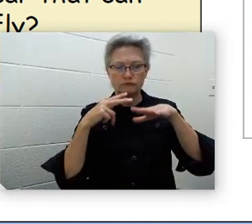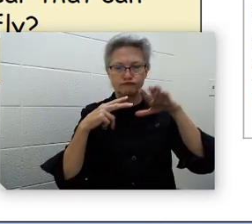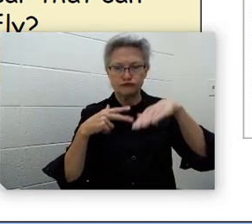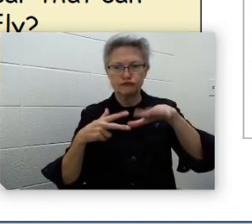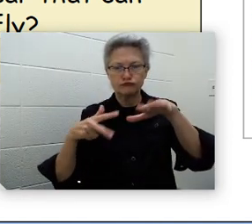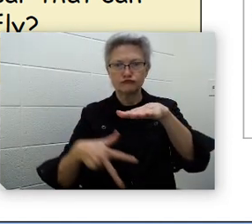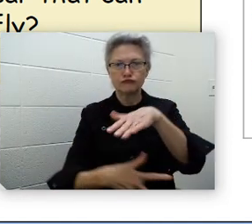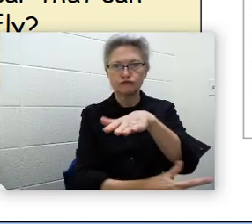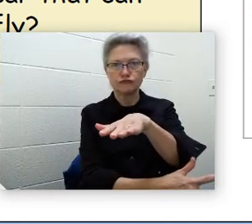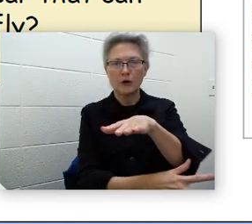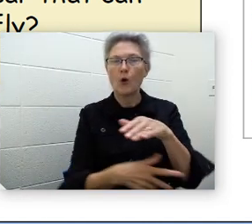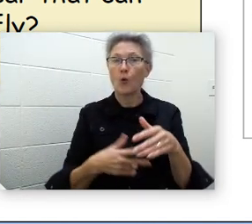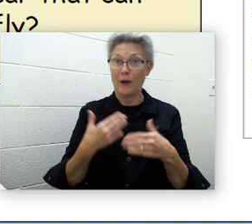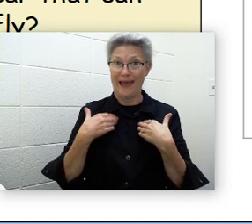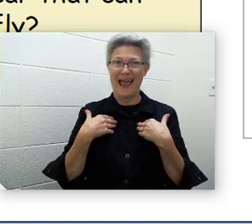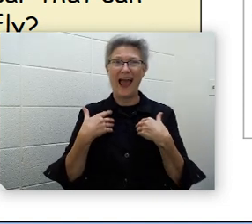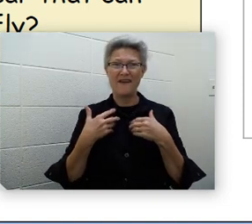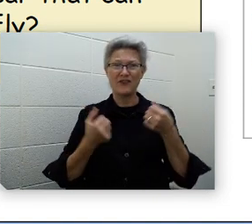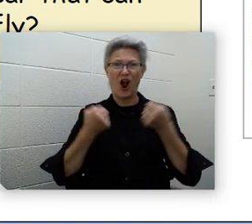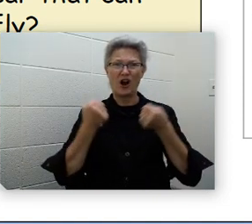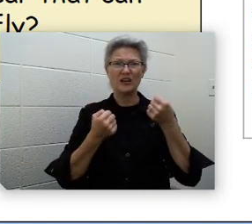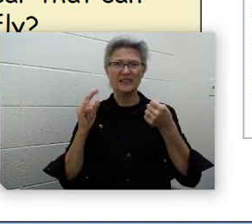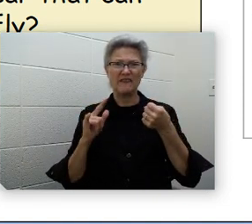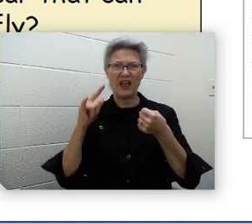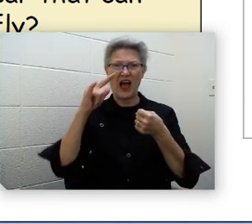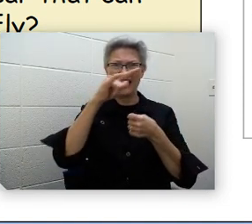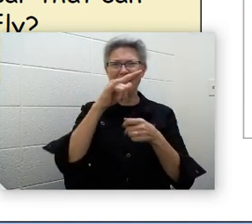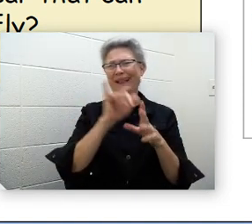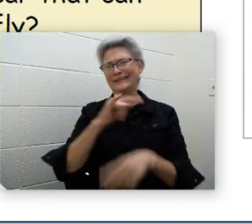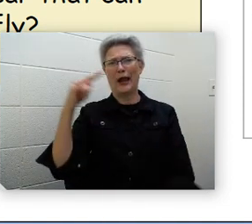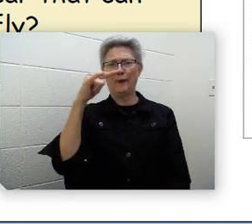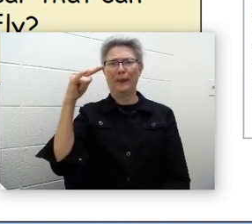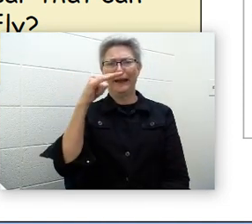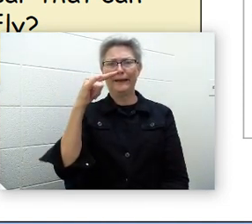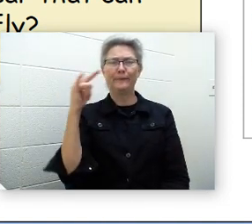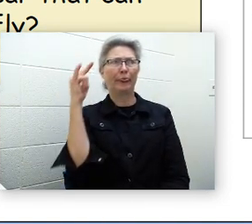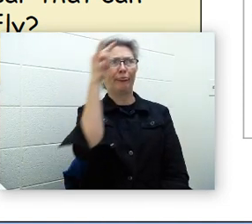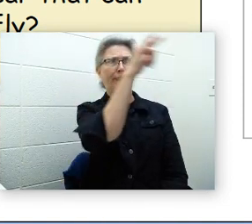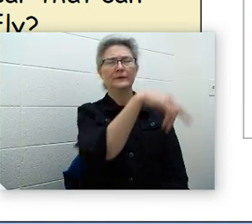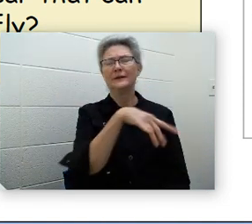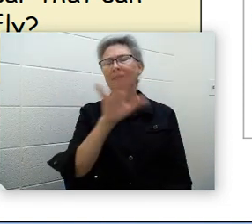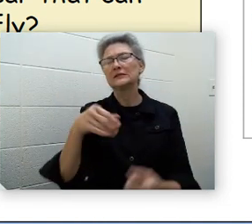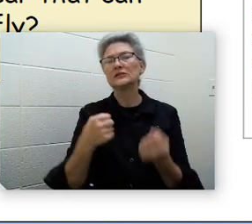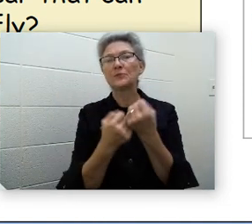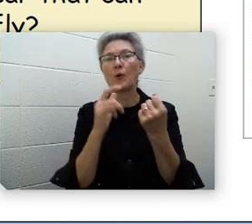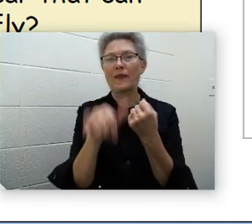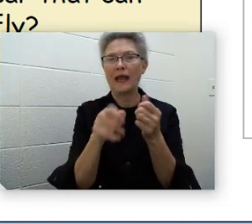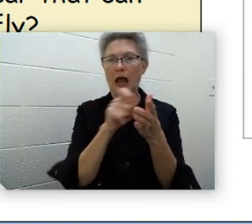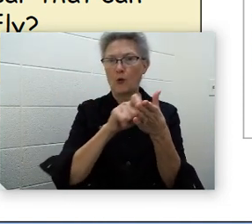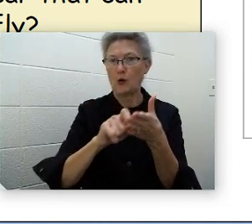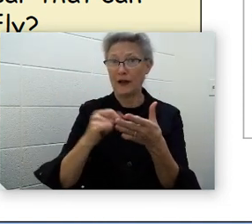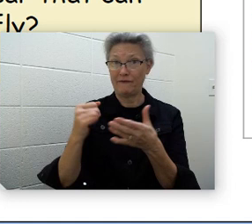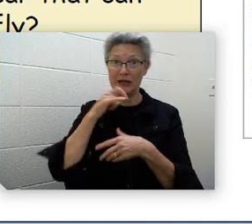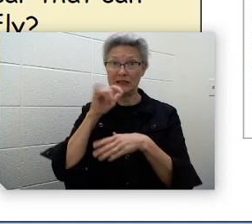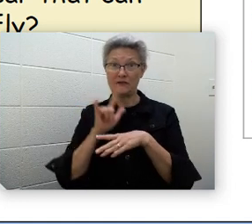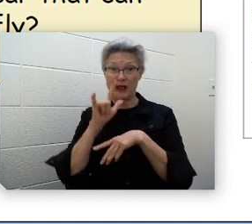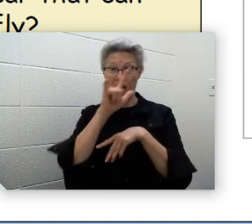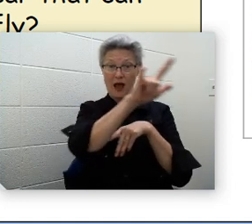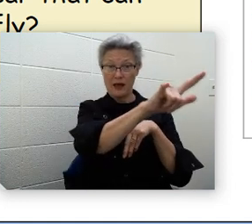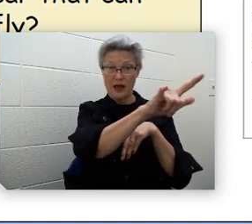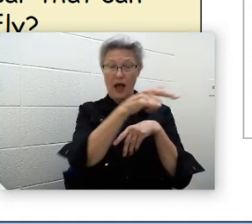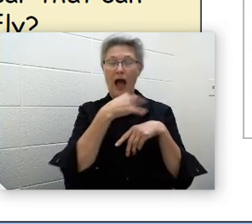that we basically have cars that fly, aka airplanes. And to support that, I just wrote if I need to fly somewhere, I